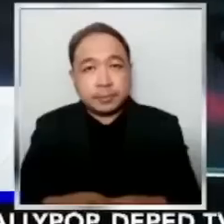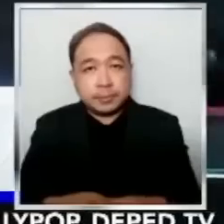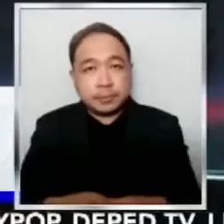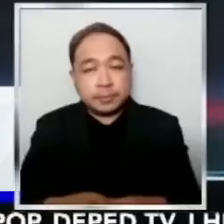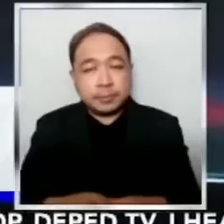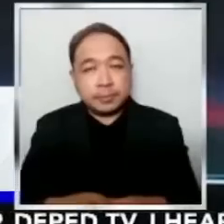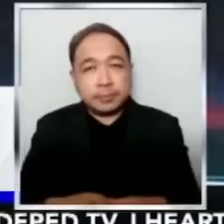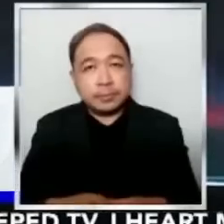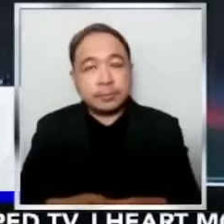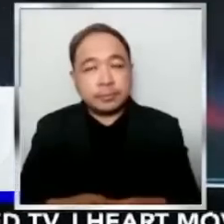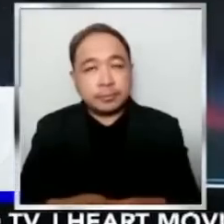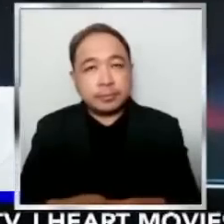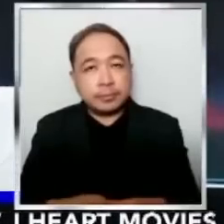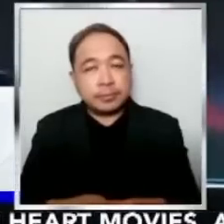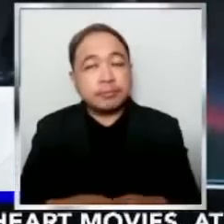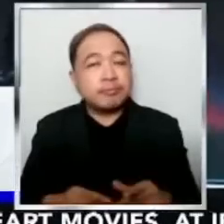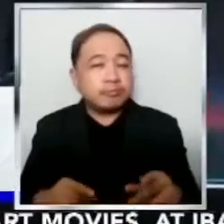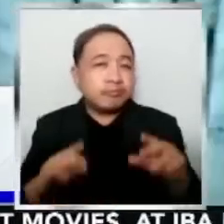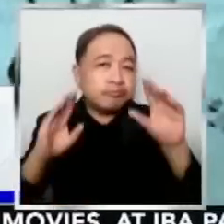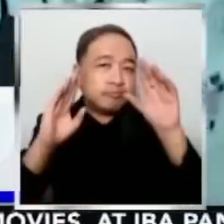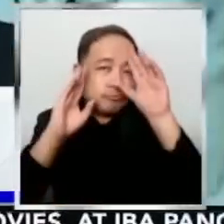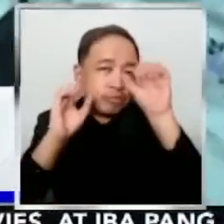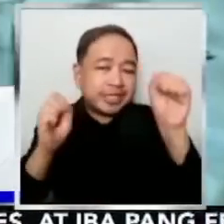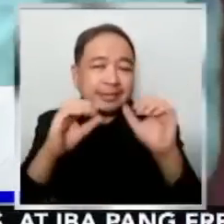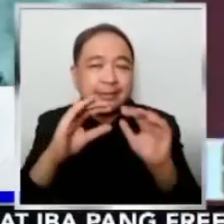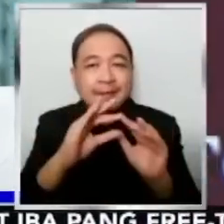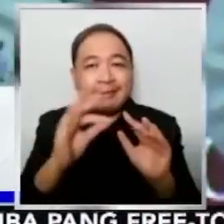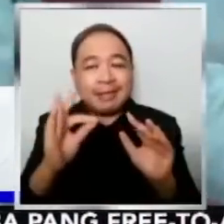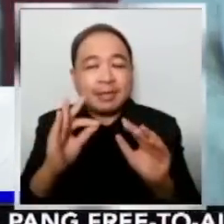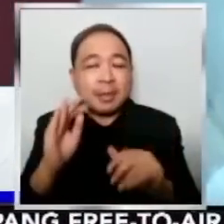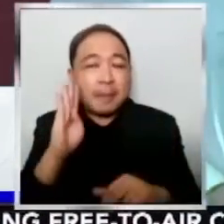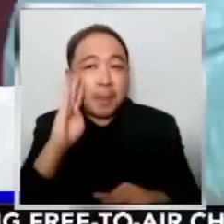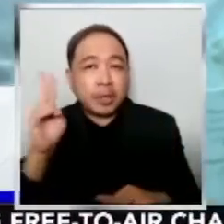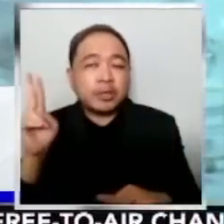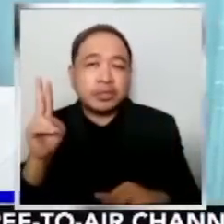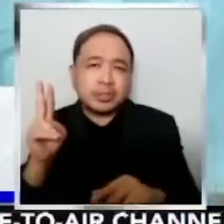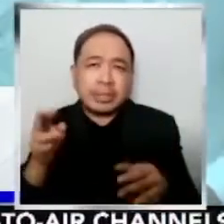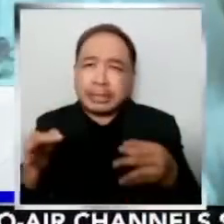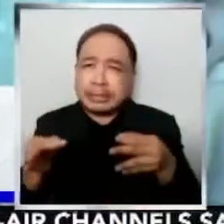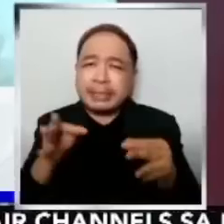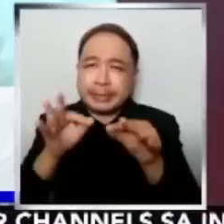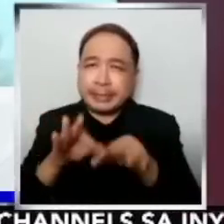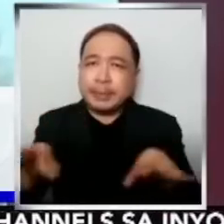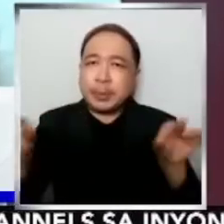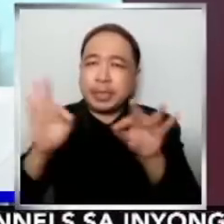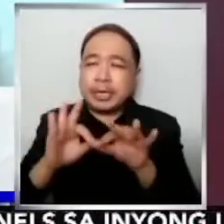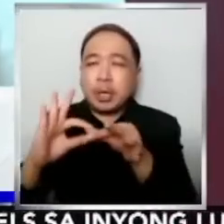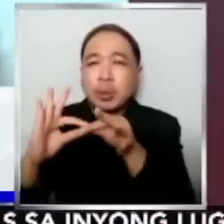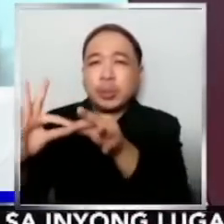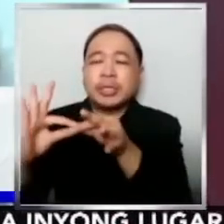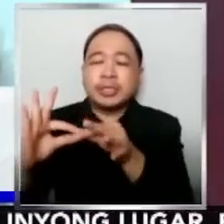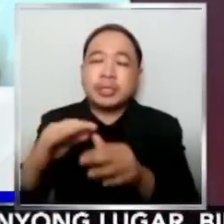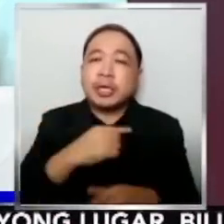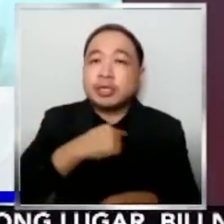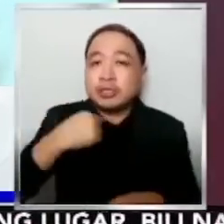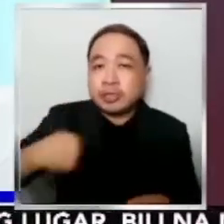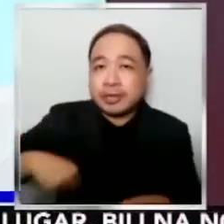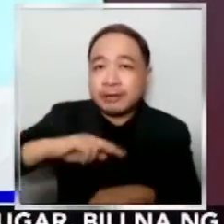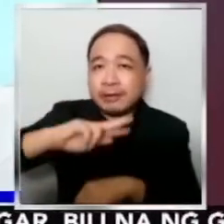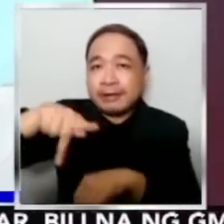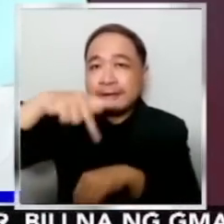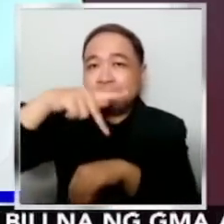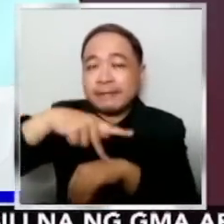Tinawag din ni President-elect Marcos na napakahalaga ang relasyon ng China at Pilipinas. And it is because,